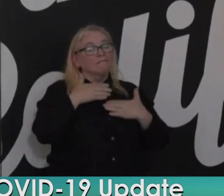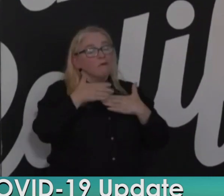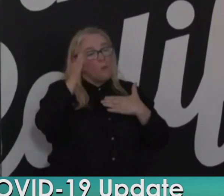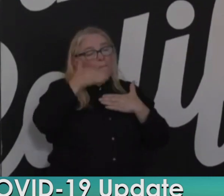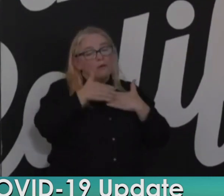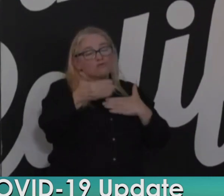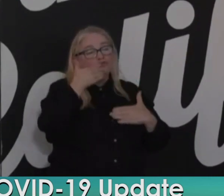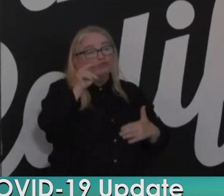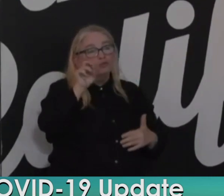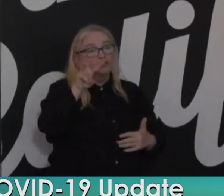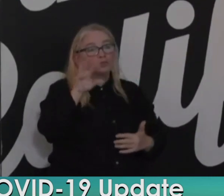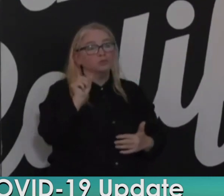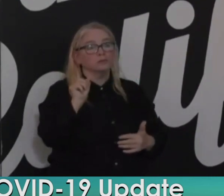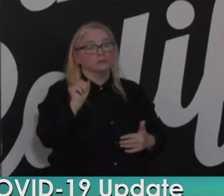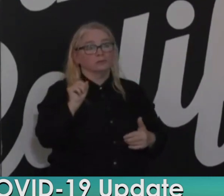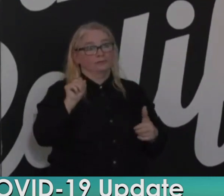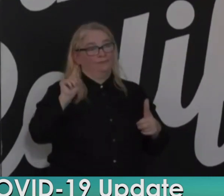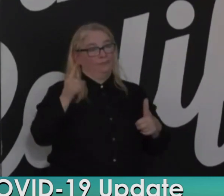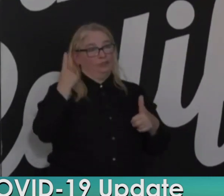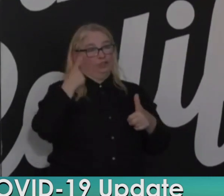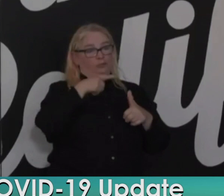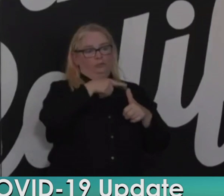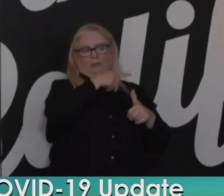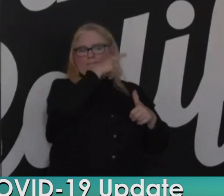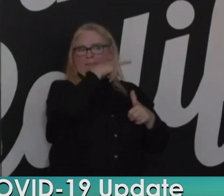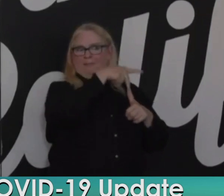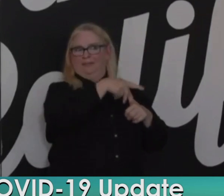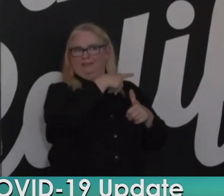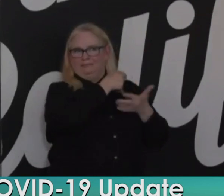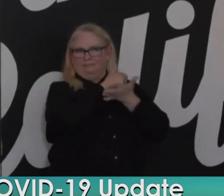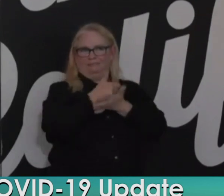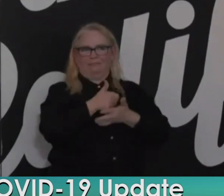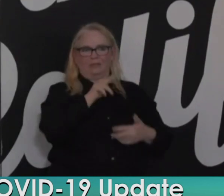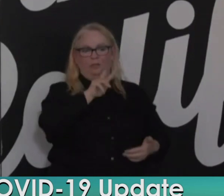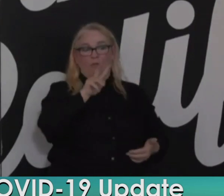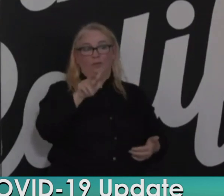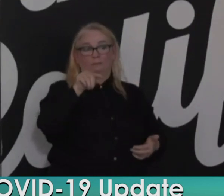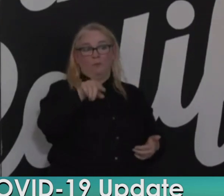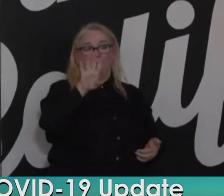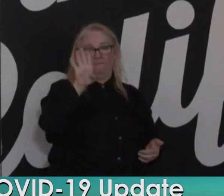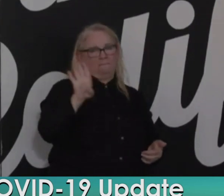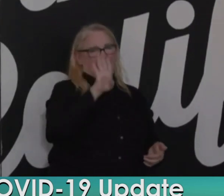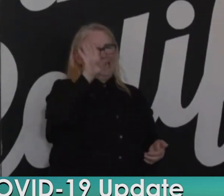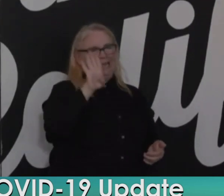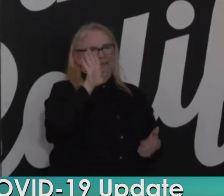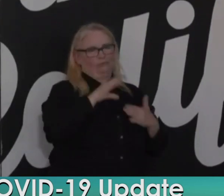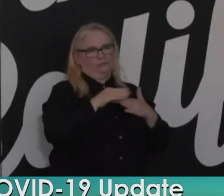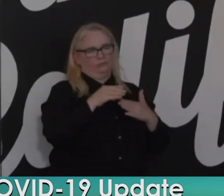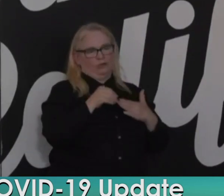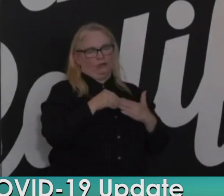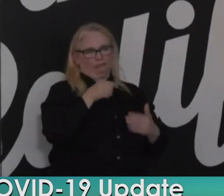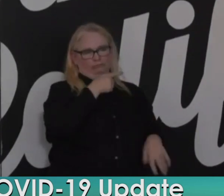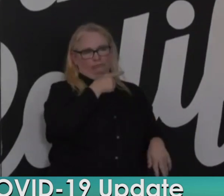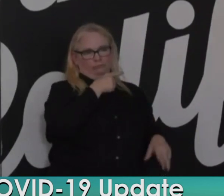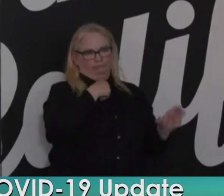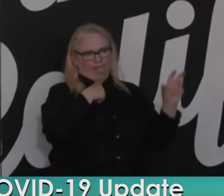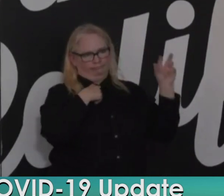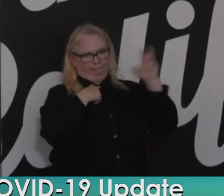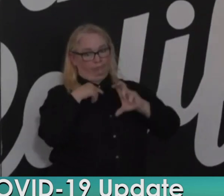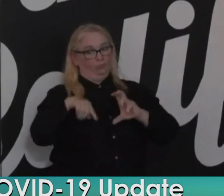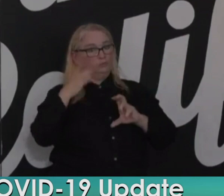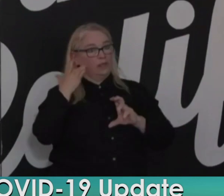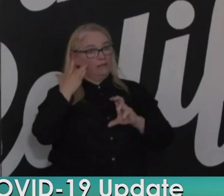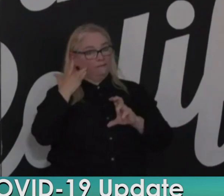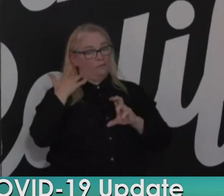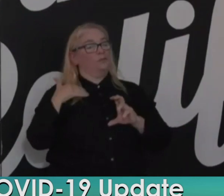round of PPP, $33.4 billion was distributed in the state of California